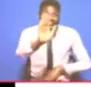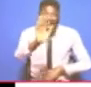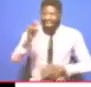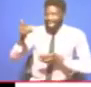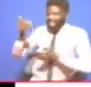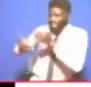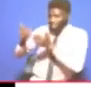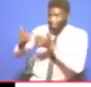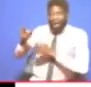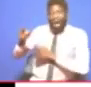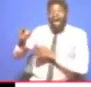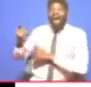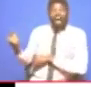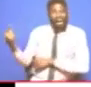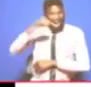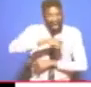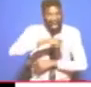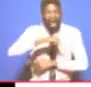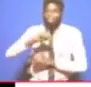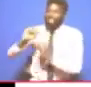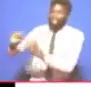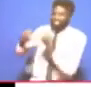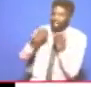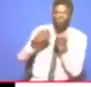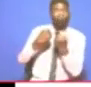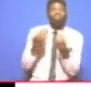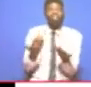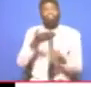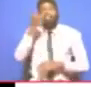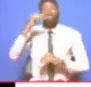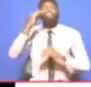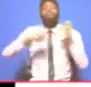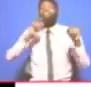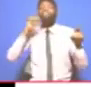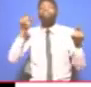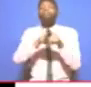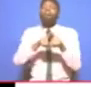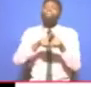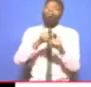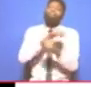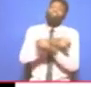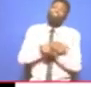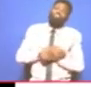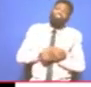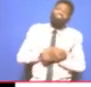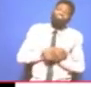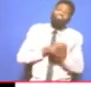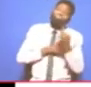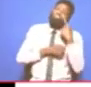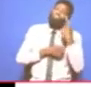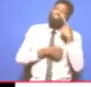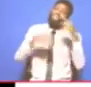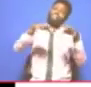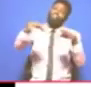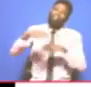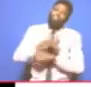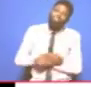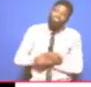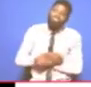anakuja kukuokoa, huyo anazidi ndugu yako ambaye anakuangalia kwa mbali. Ama ni namna gani?